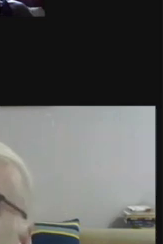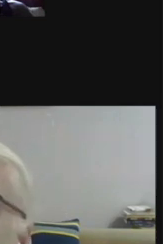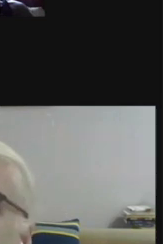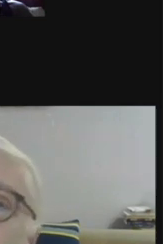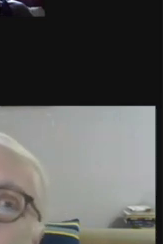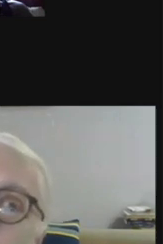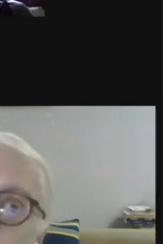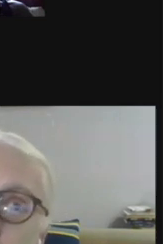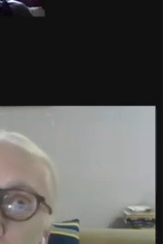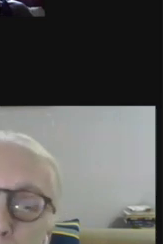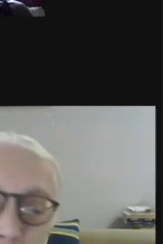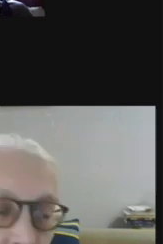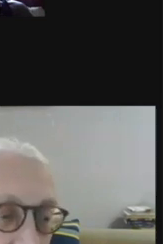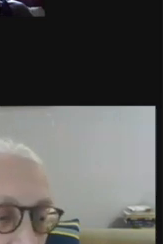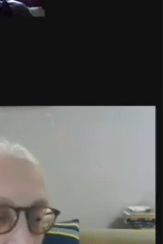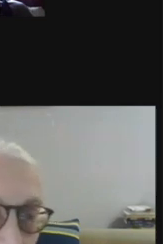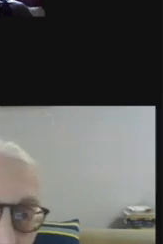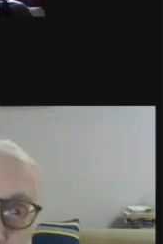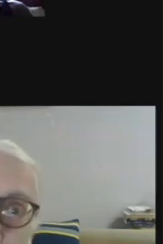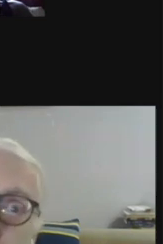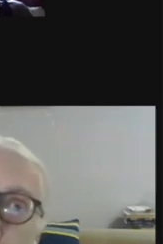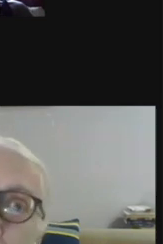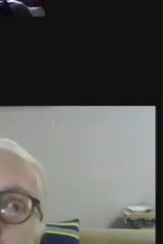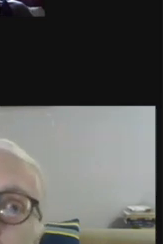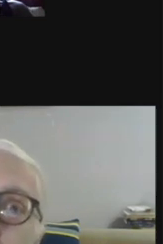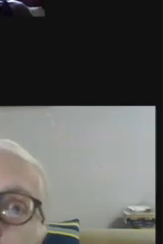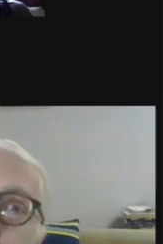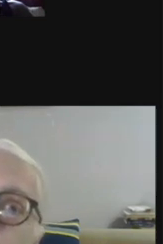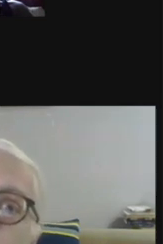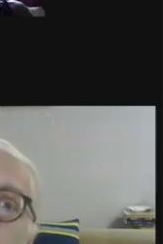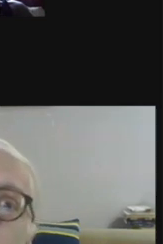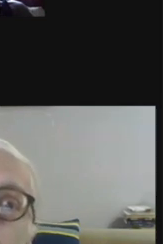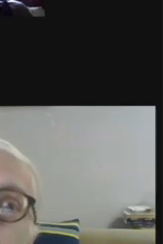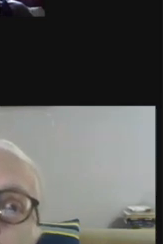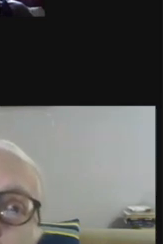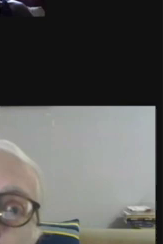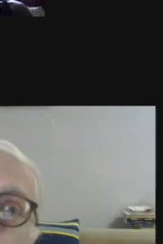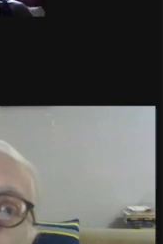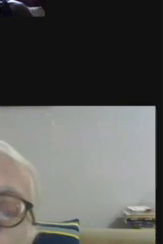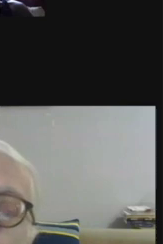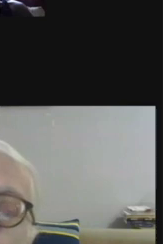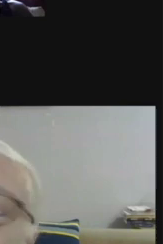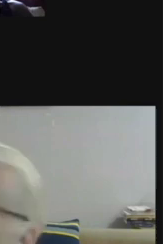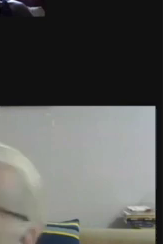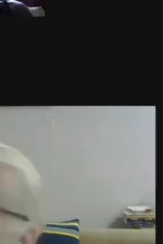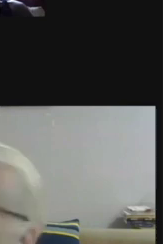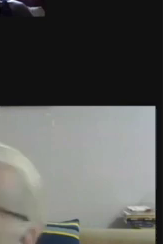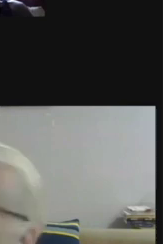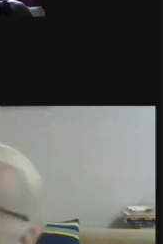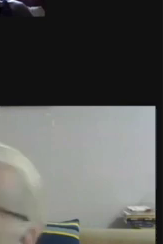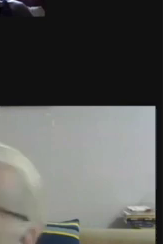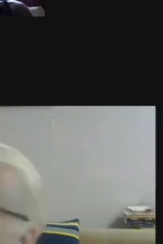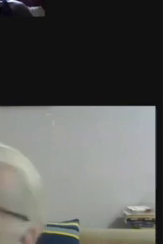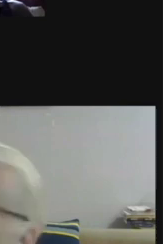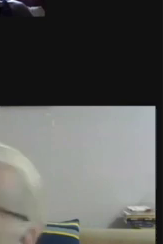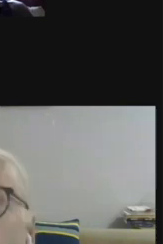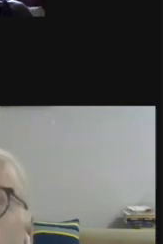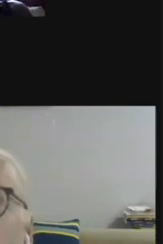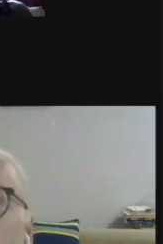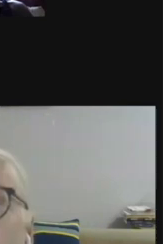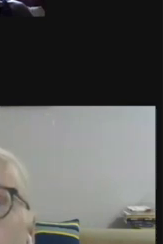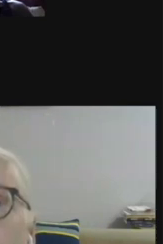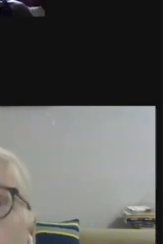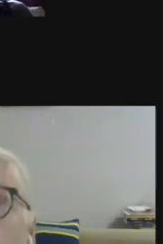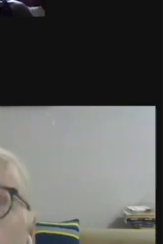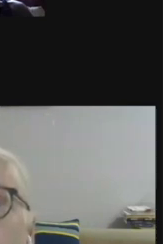Jennifer and Greg, do you have a trip? Are you still planning something, or do you have something that you're thinking about? Well, right now